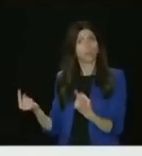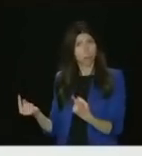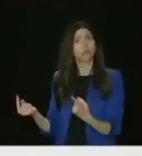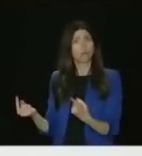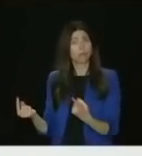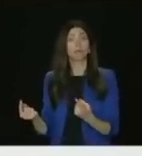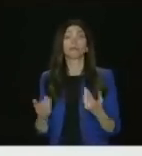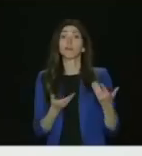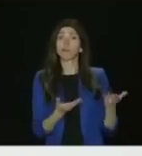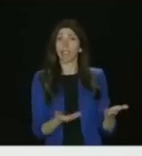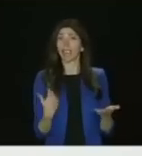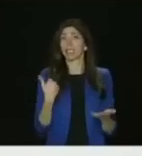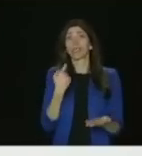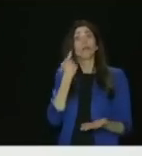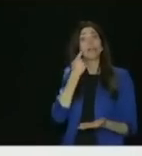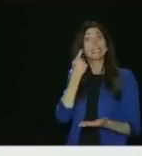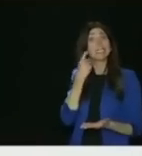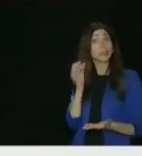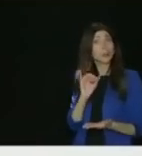And in the last few days,